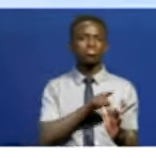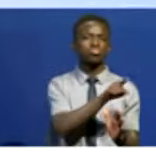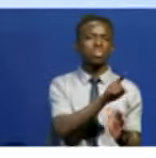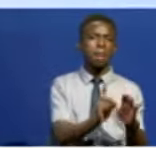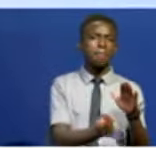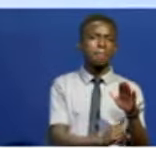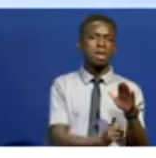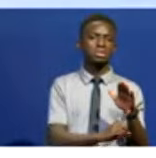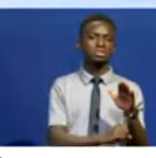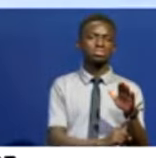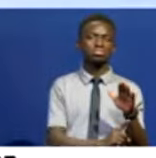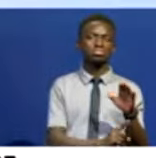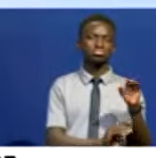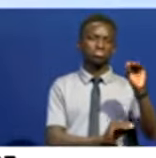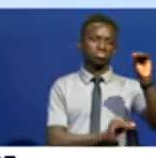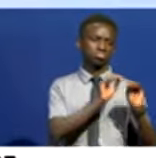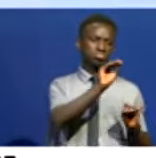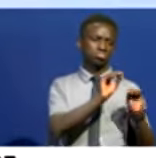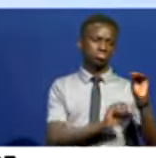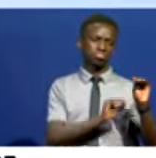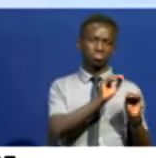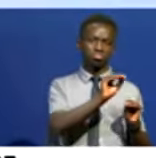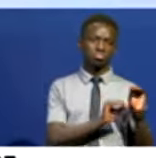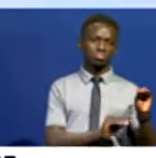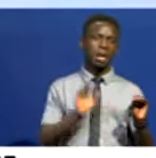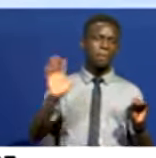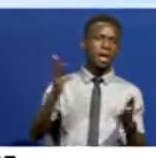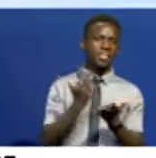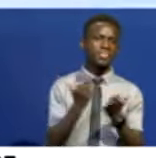put their products as specifications